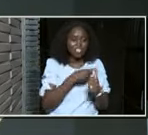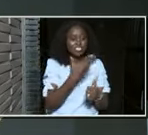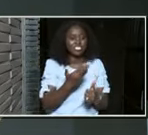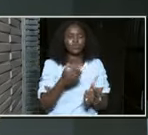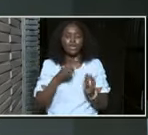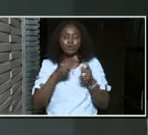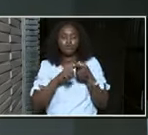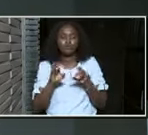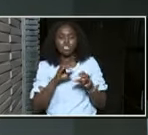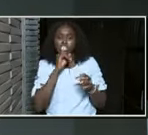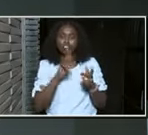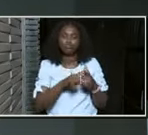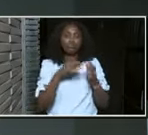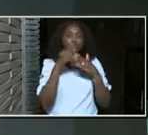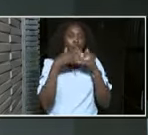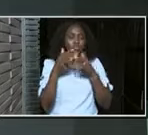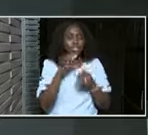to build